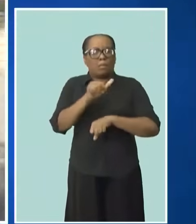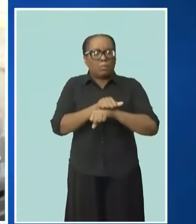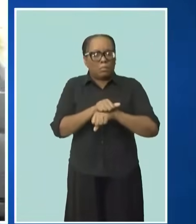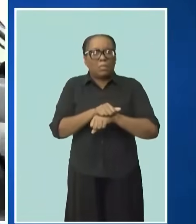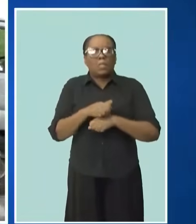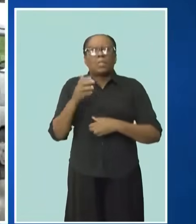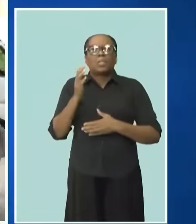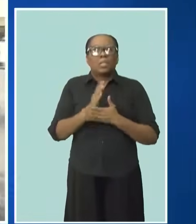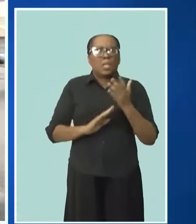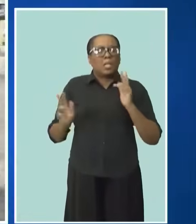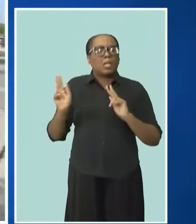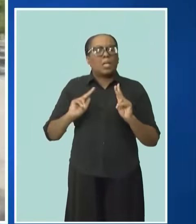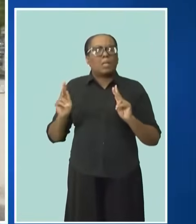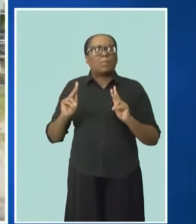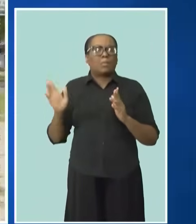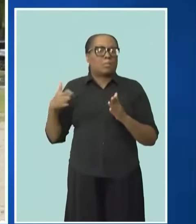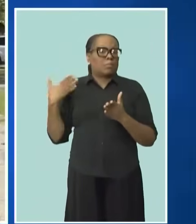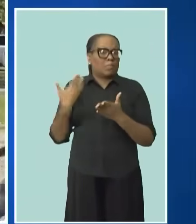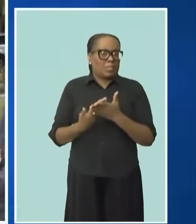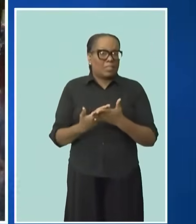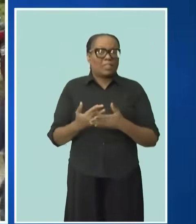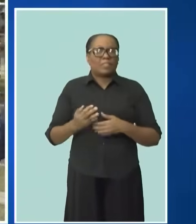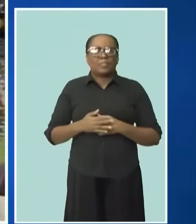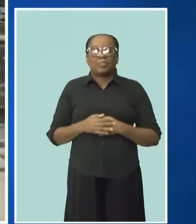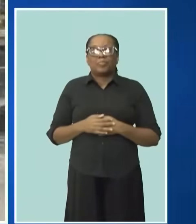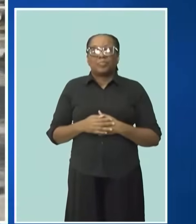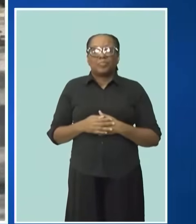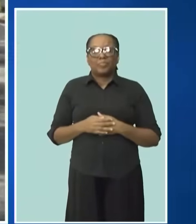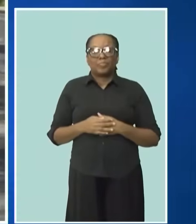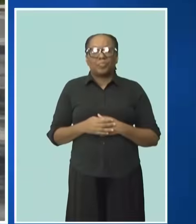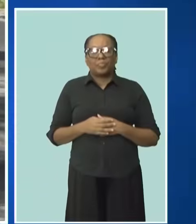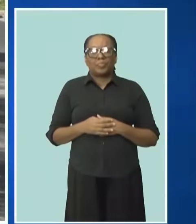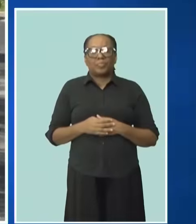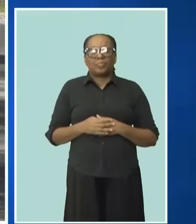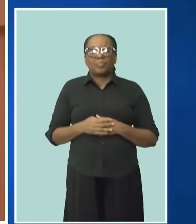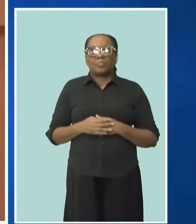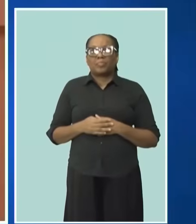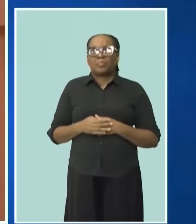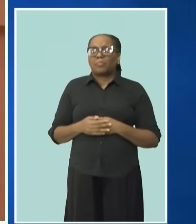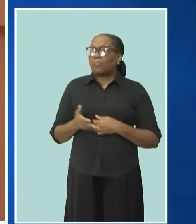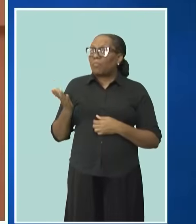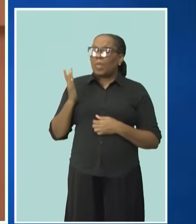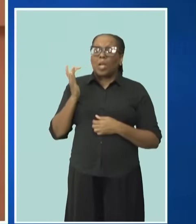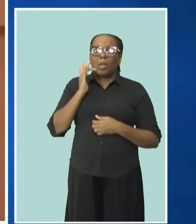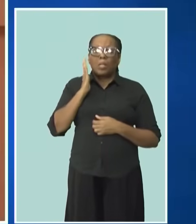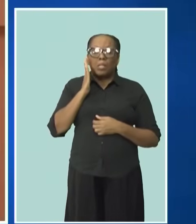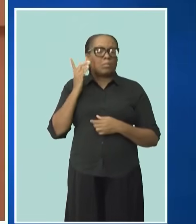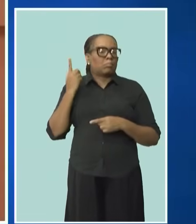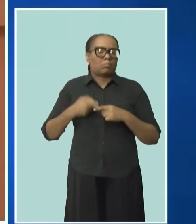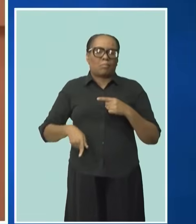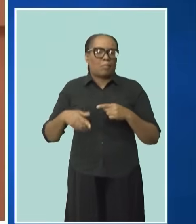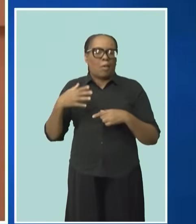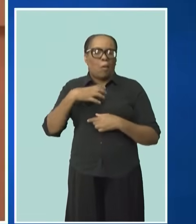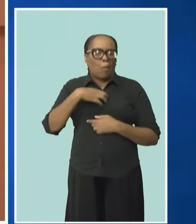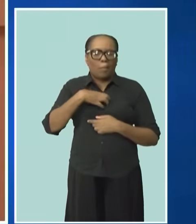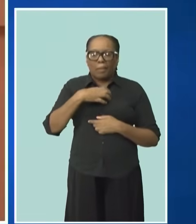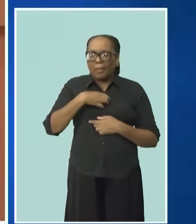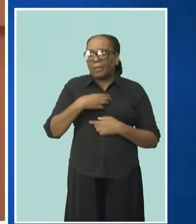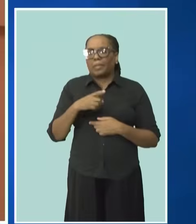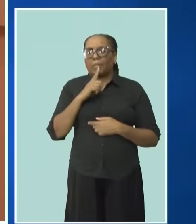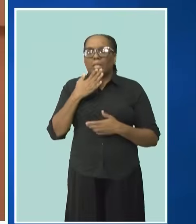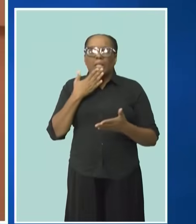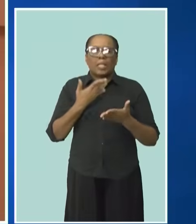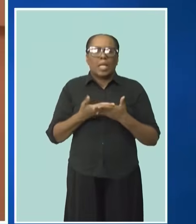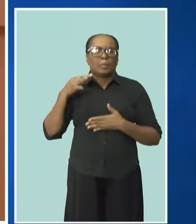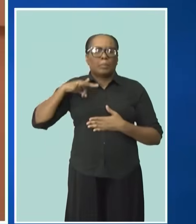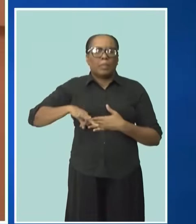delegates beginning to arrive. Hotels can't complain. That's one of the impacts, the economic impact. So mainly along